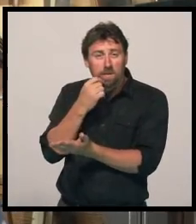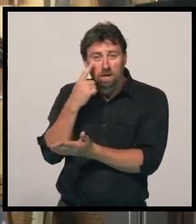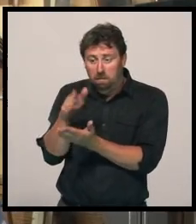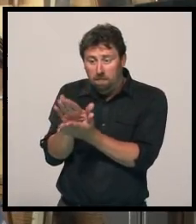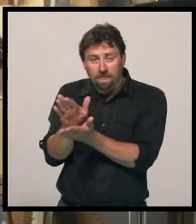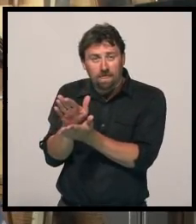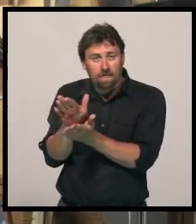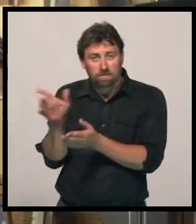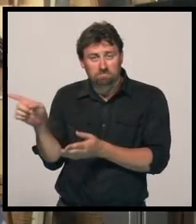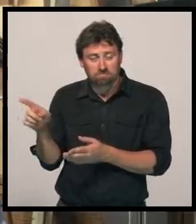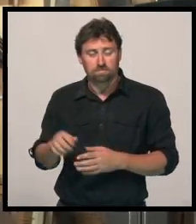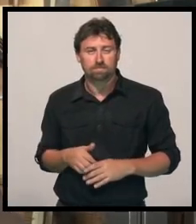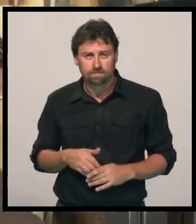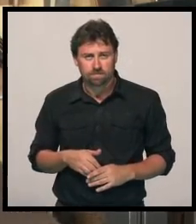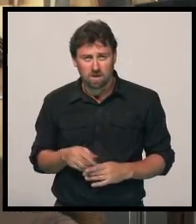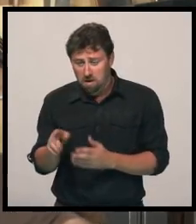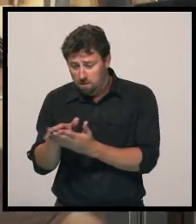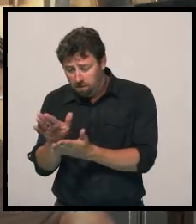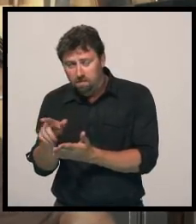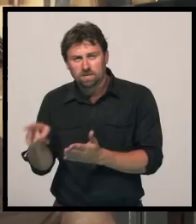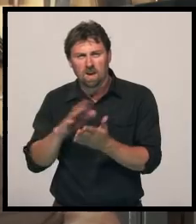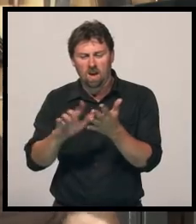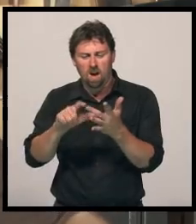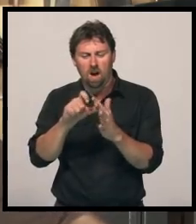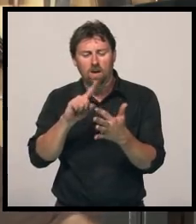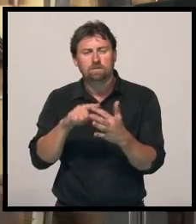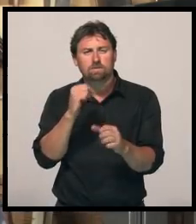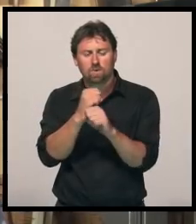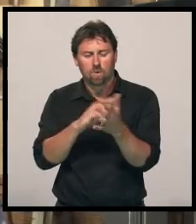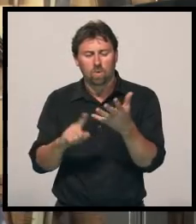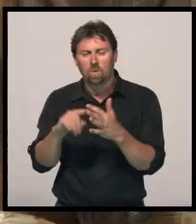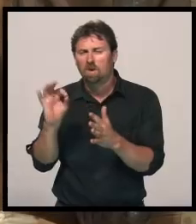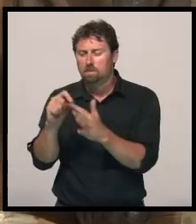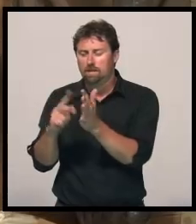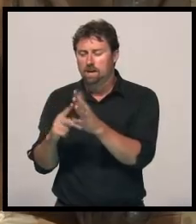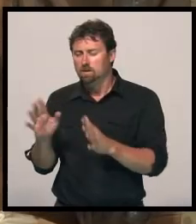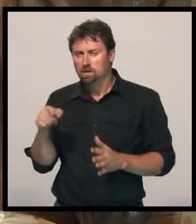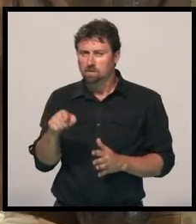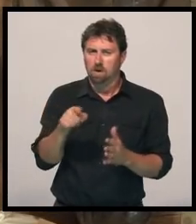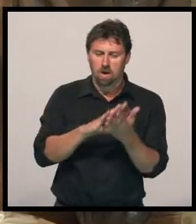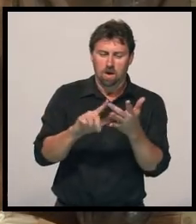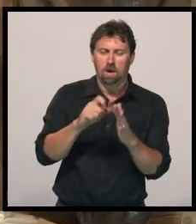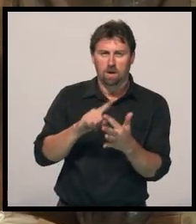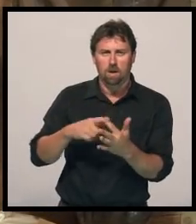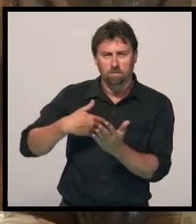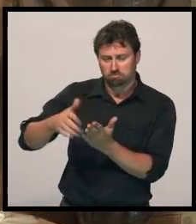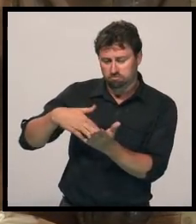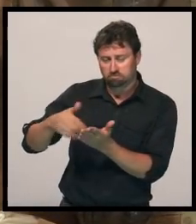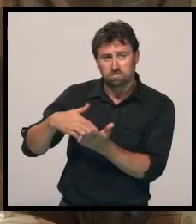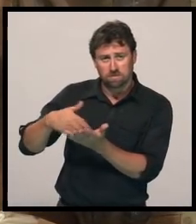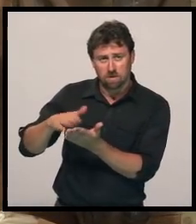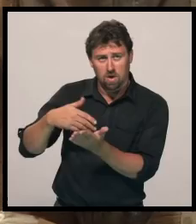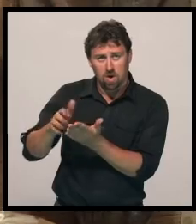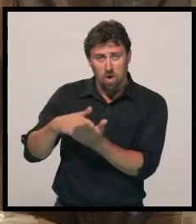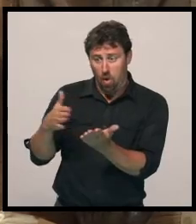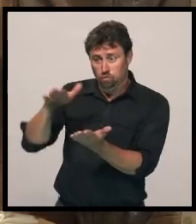case, what I'll do, especially with high claw, I don't recommend you do this with PVA, is I'll put a lot of glue on the top of the veneer,